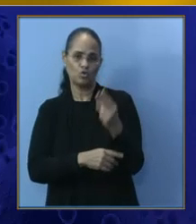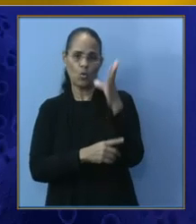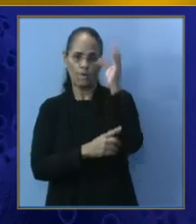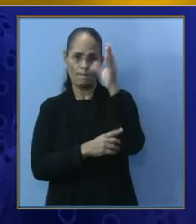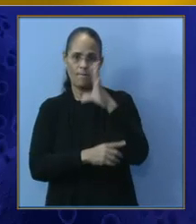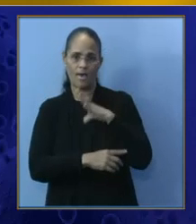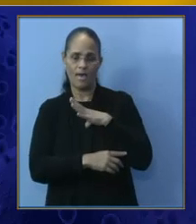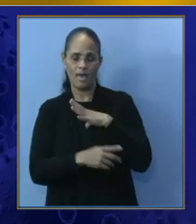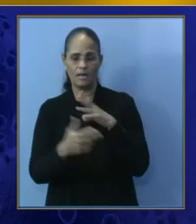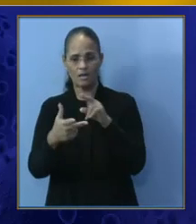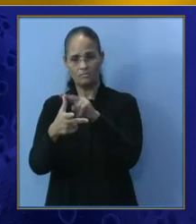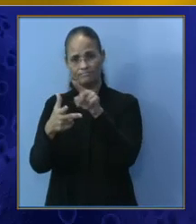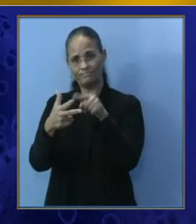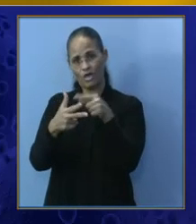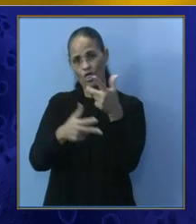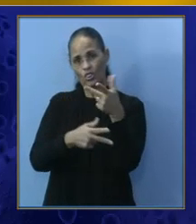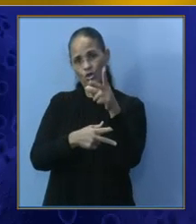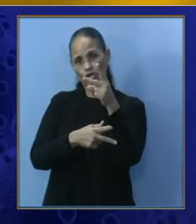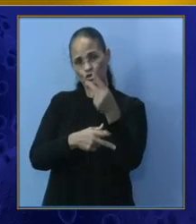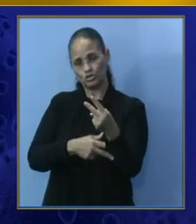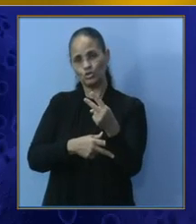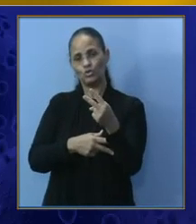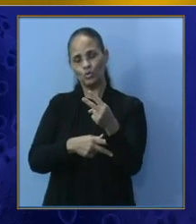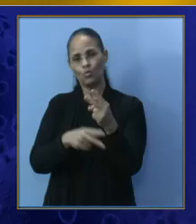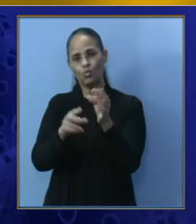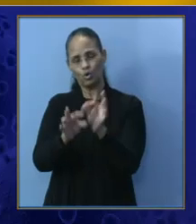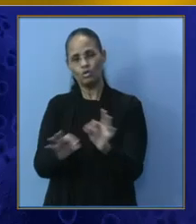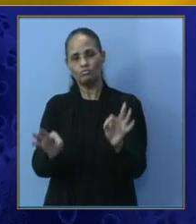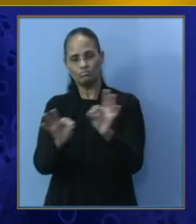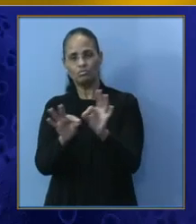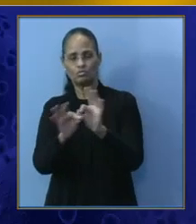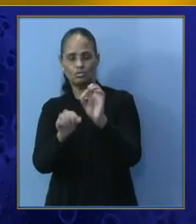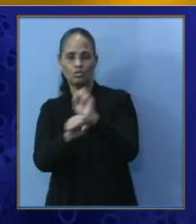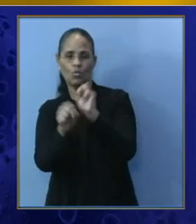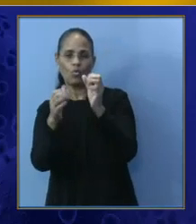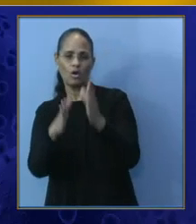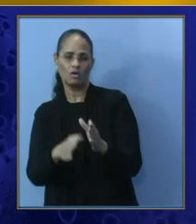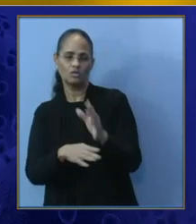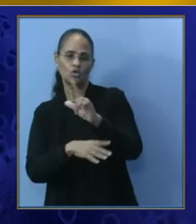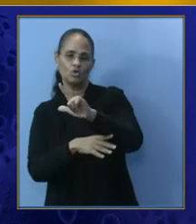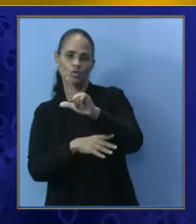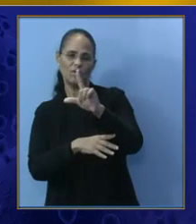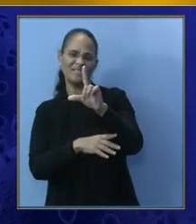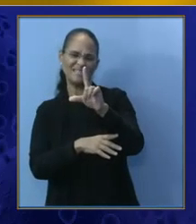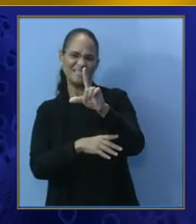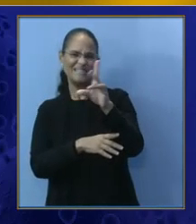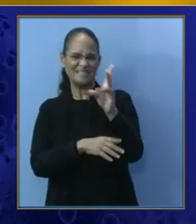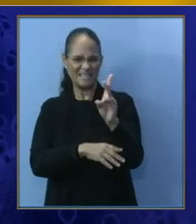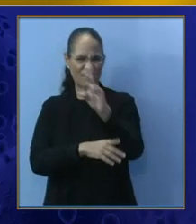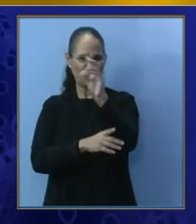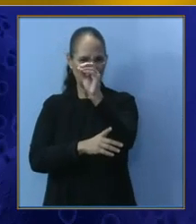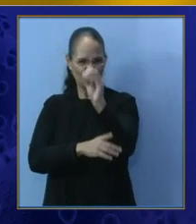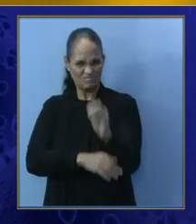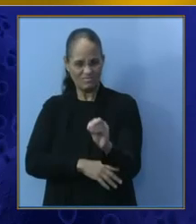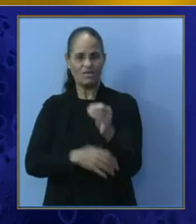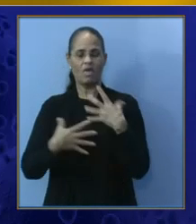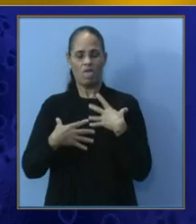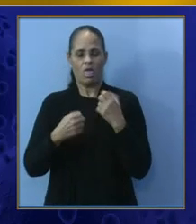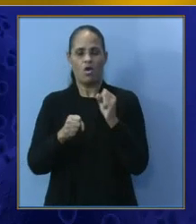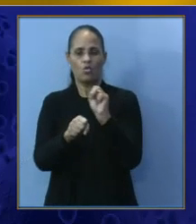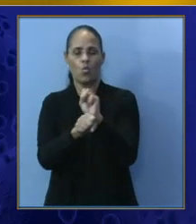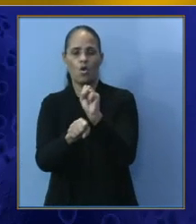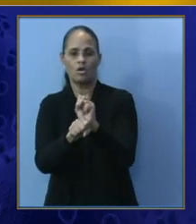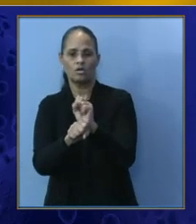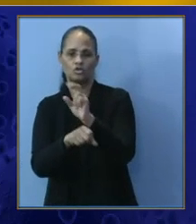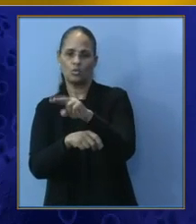of this, 32% were essential service workers, 27% were health workers, 22%